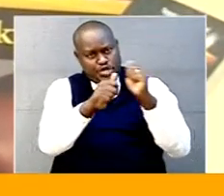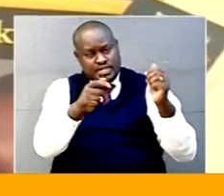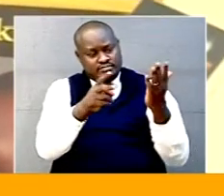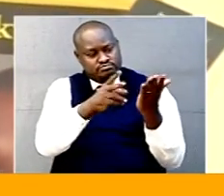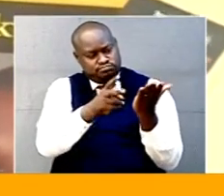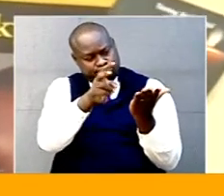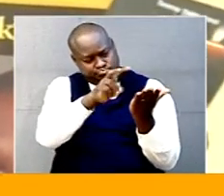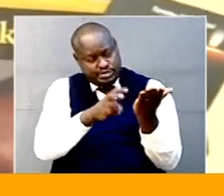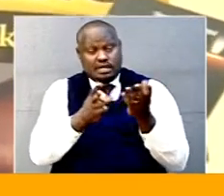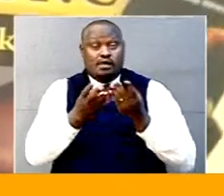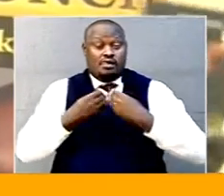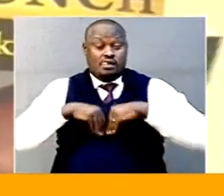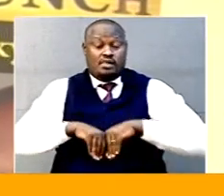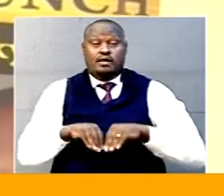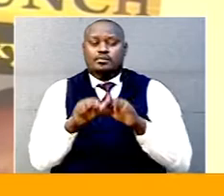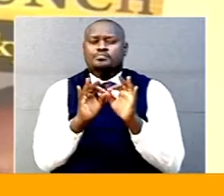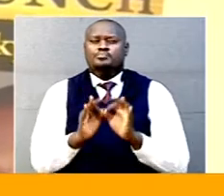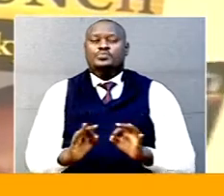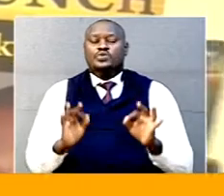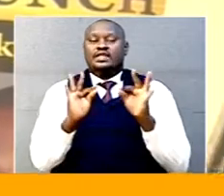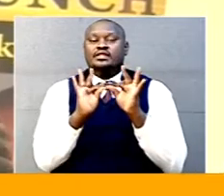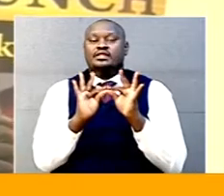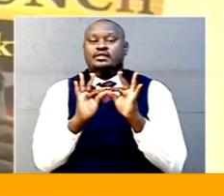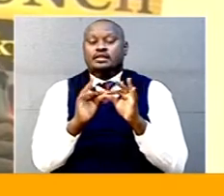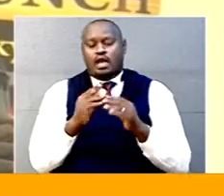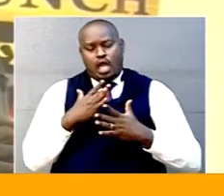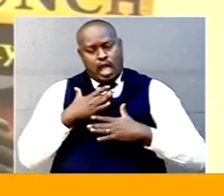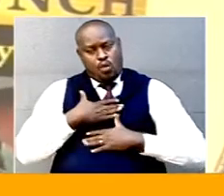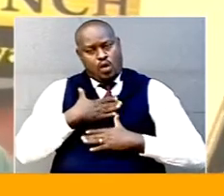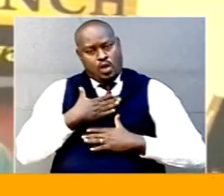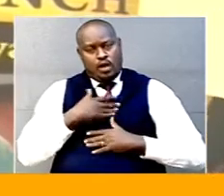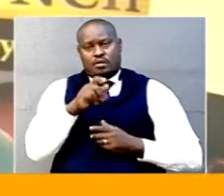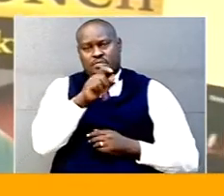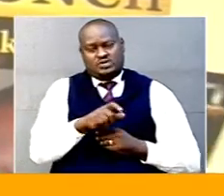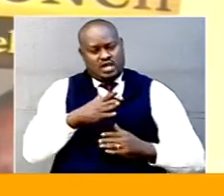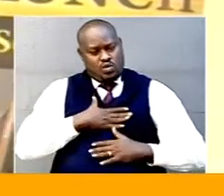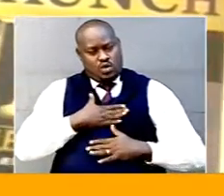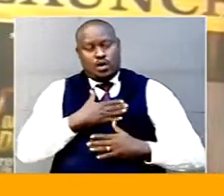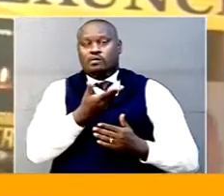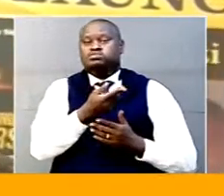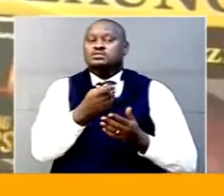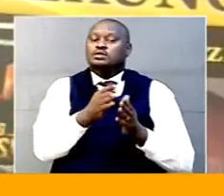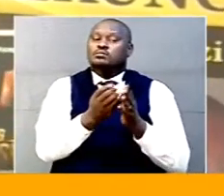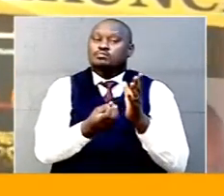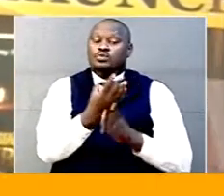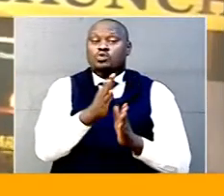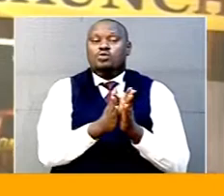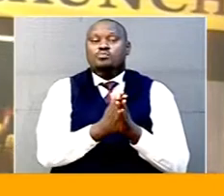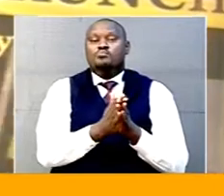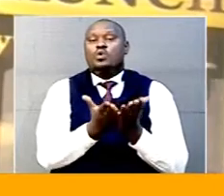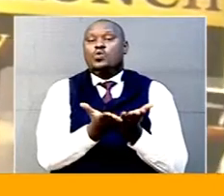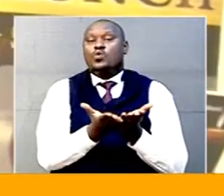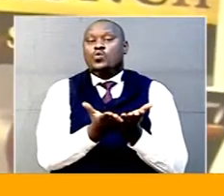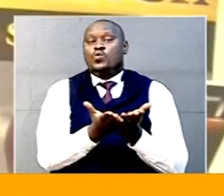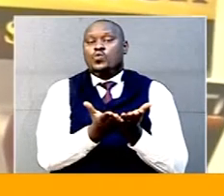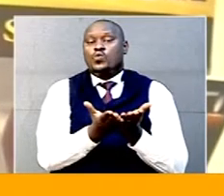It is a tool put together by one of our own. We need to begin to quote Apostle